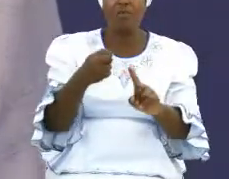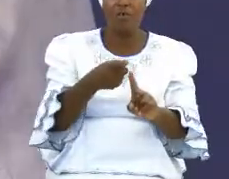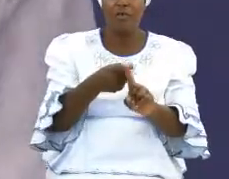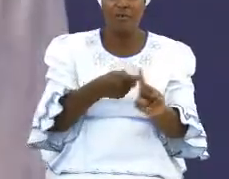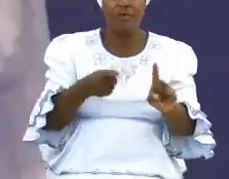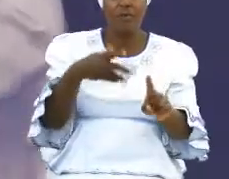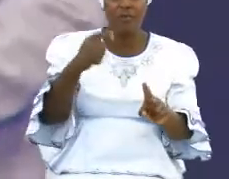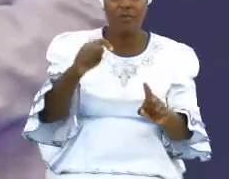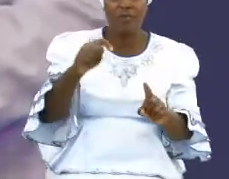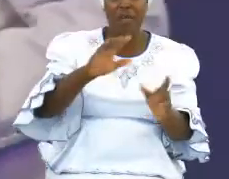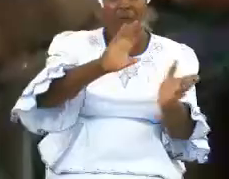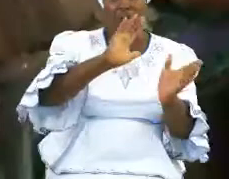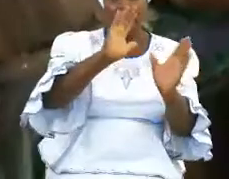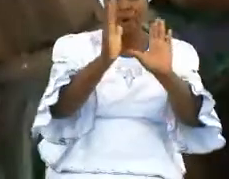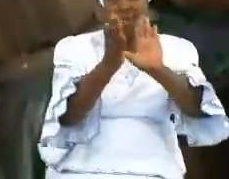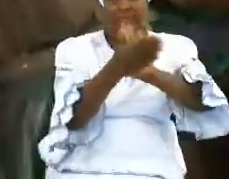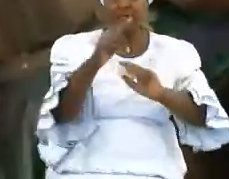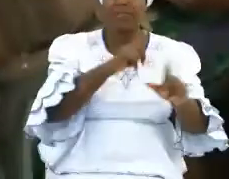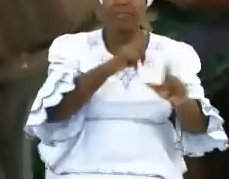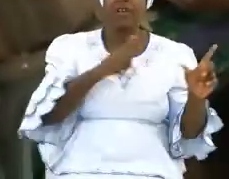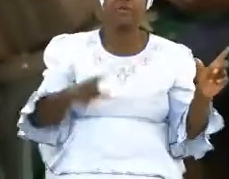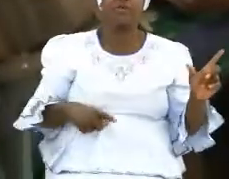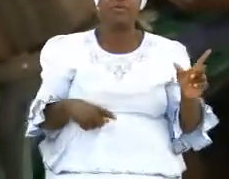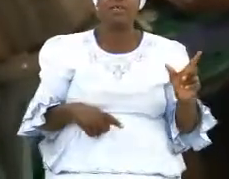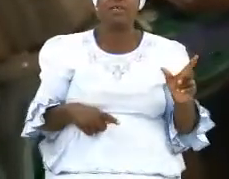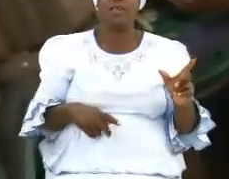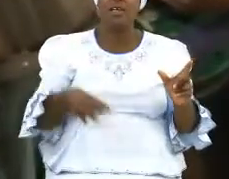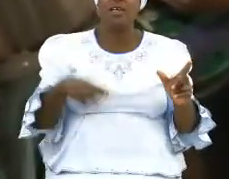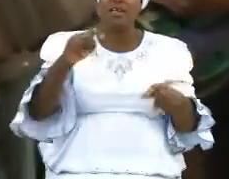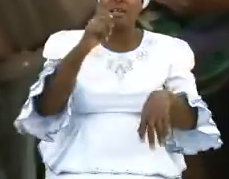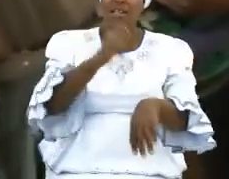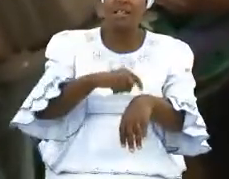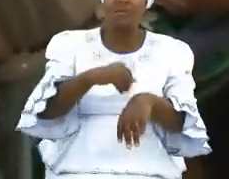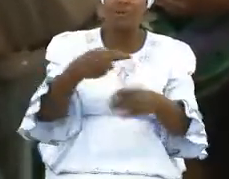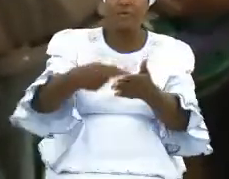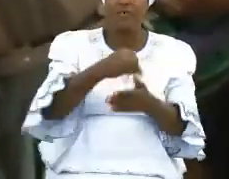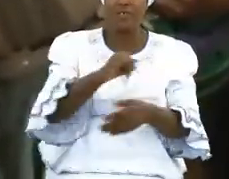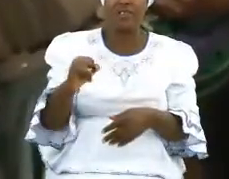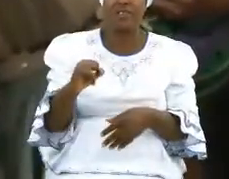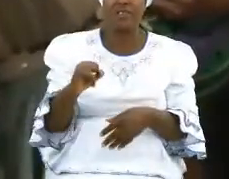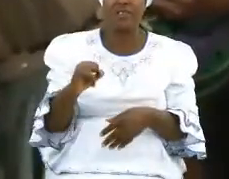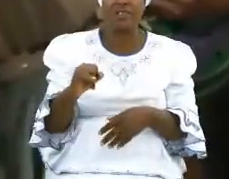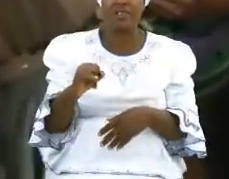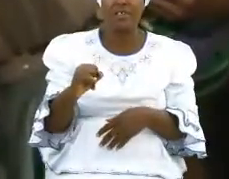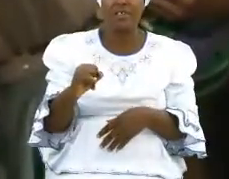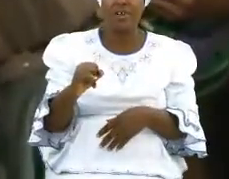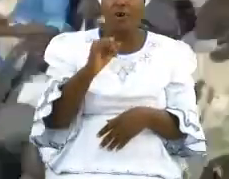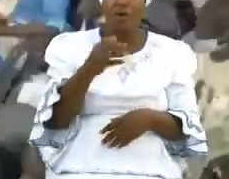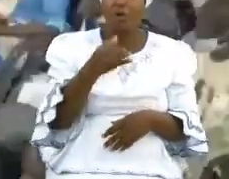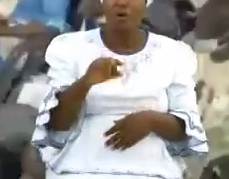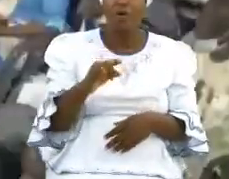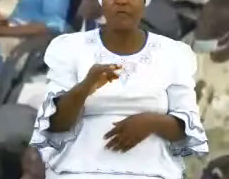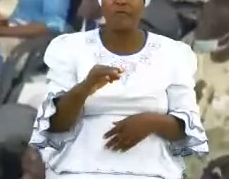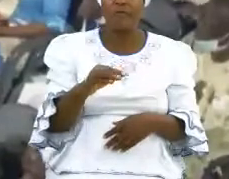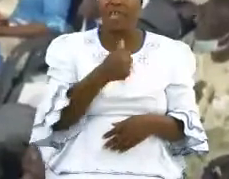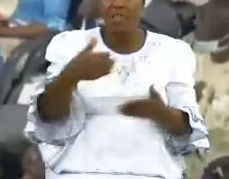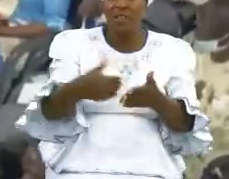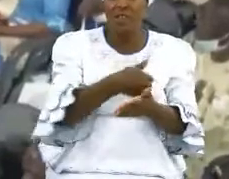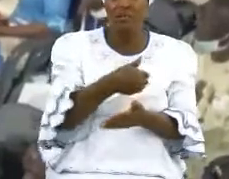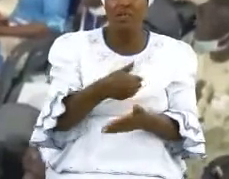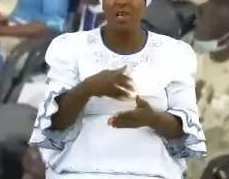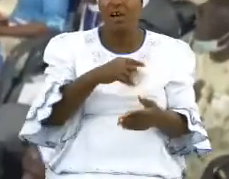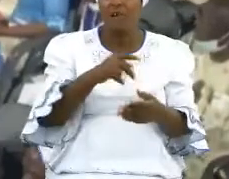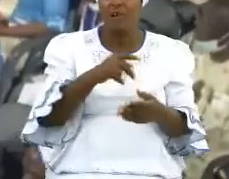the presence of the Lord. The time of refreshing, of renewal, of